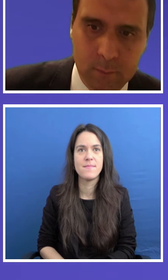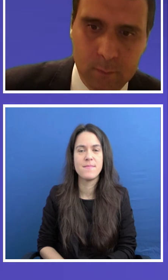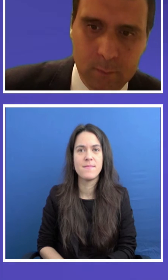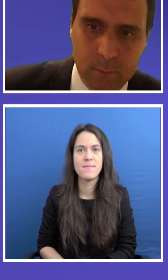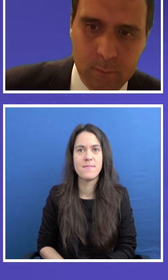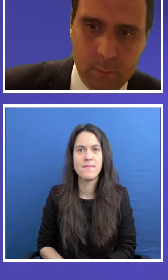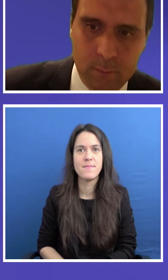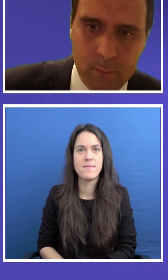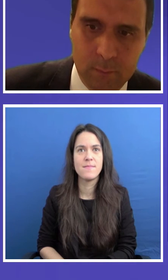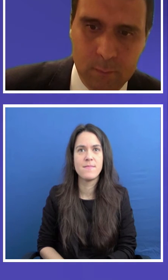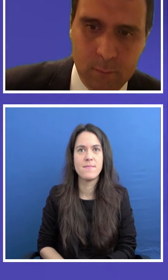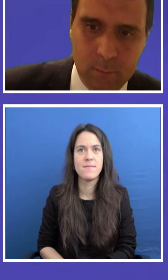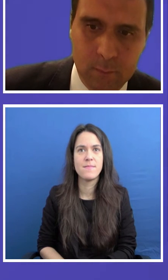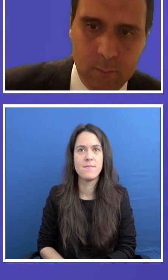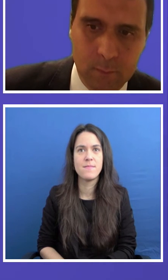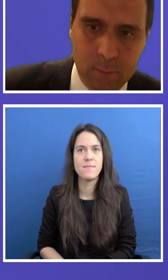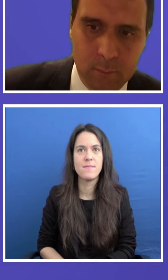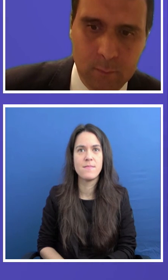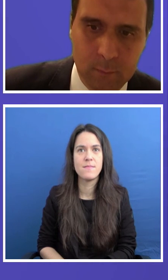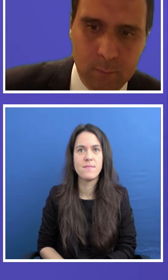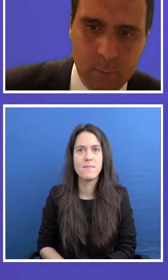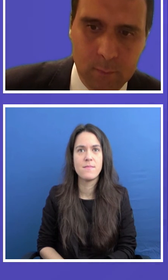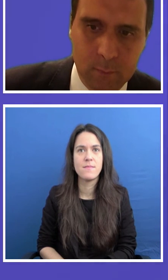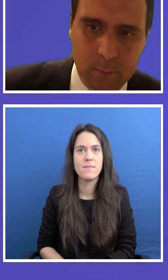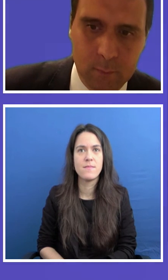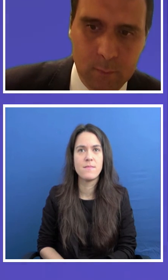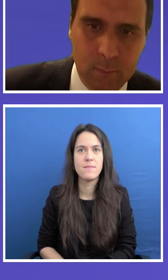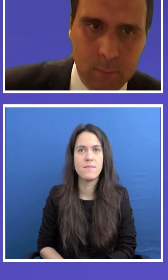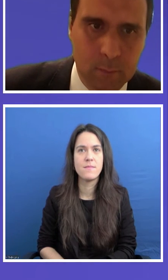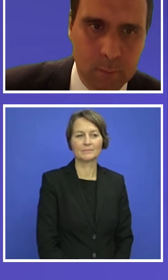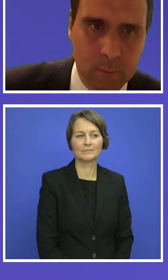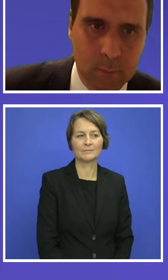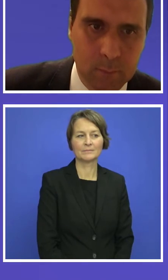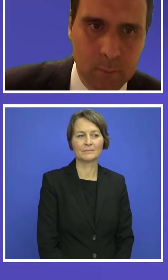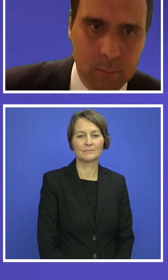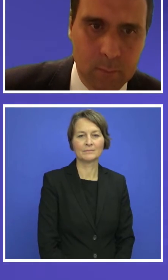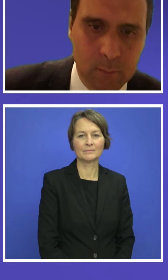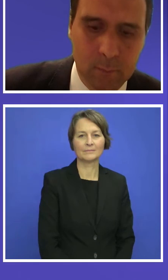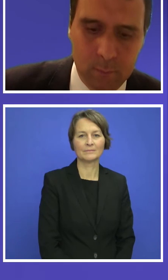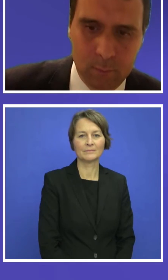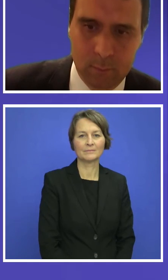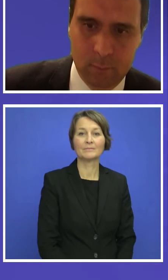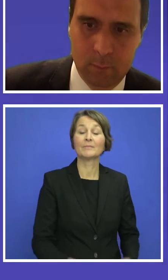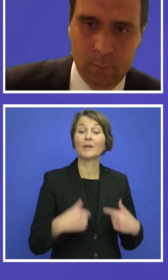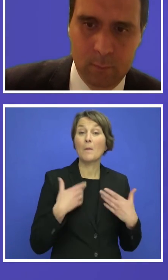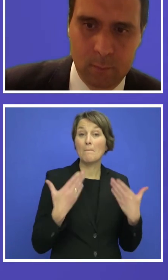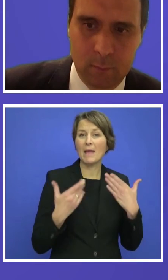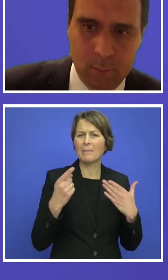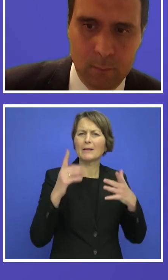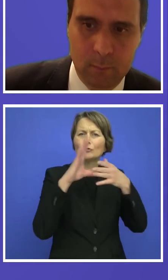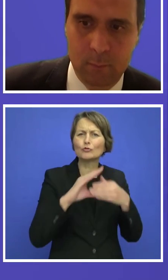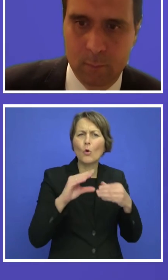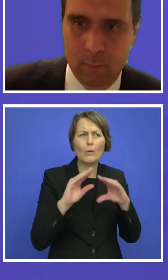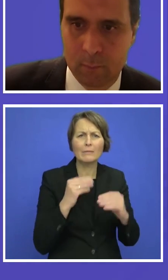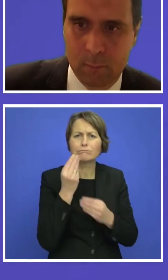Let's post the story on Facebook or the social media to rectify the representation of women. We